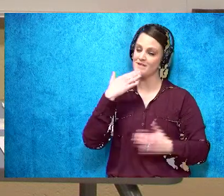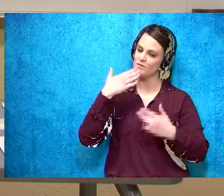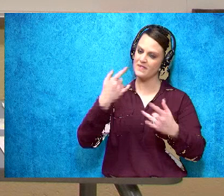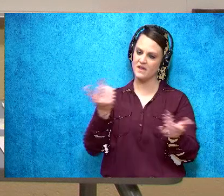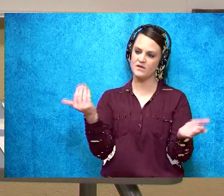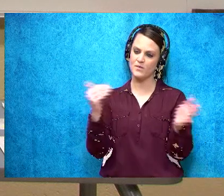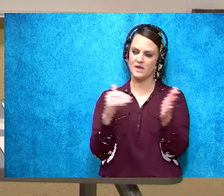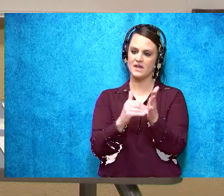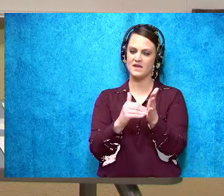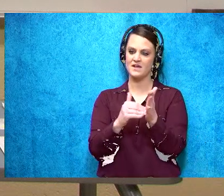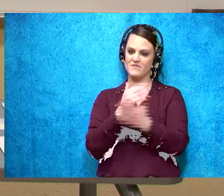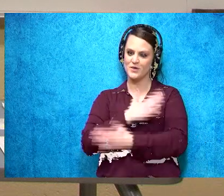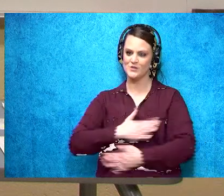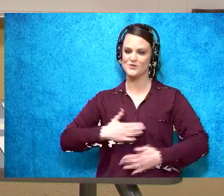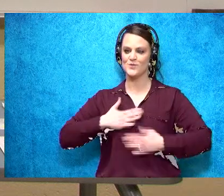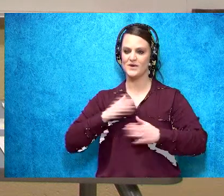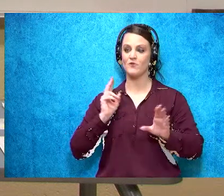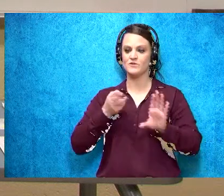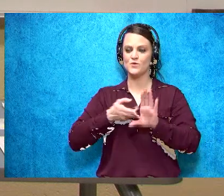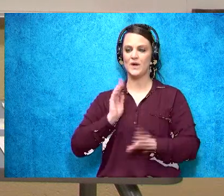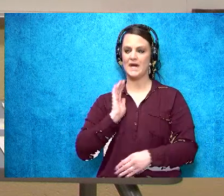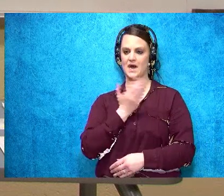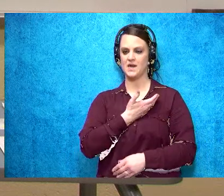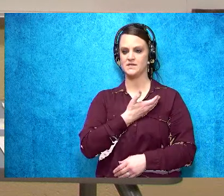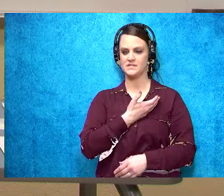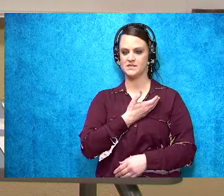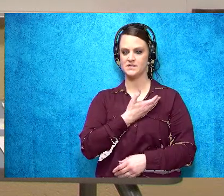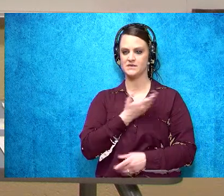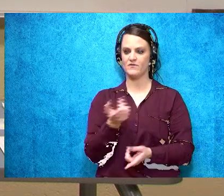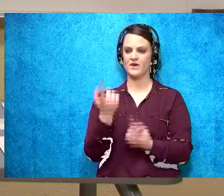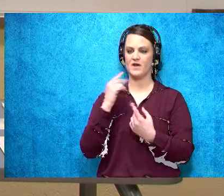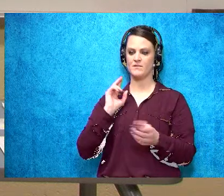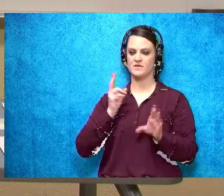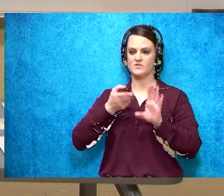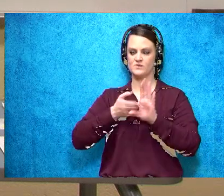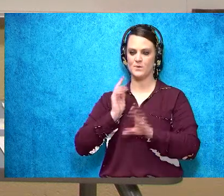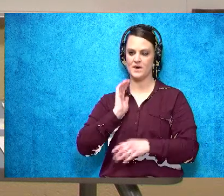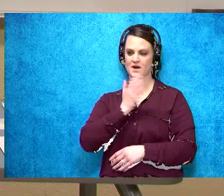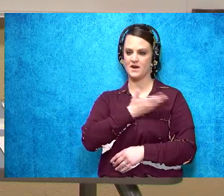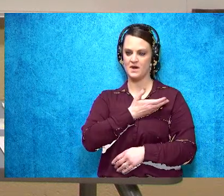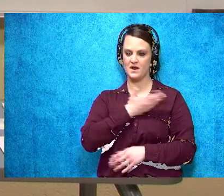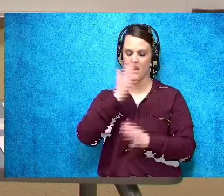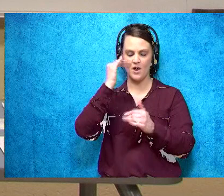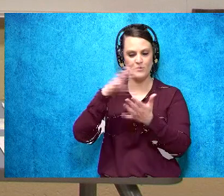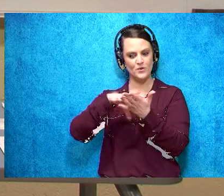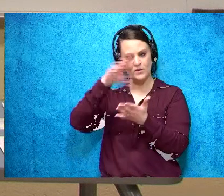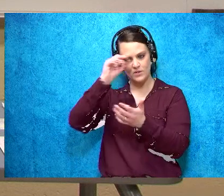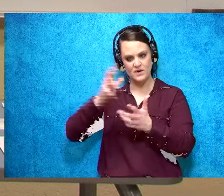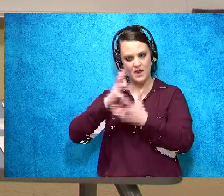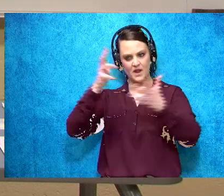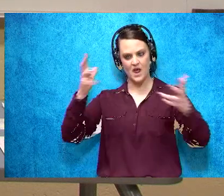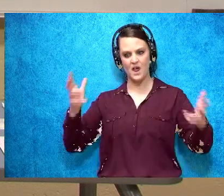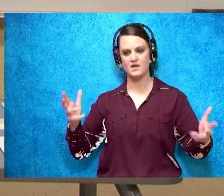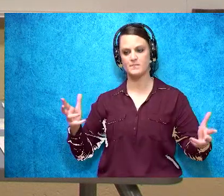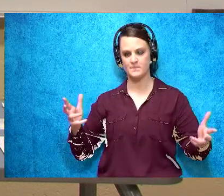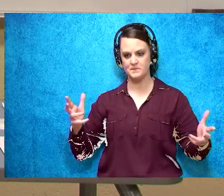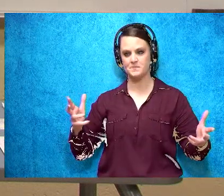for enjoying us and coming and enjoying. I hope you got a lot out of today's lesson.